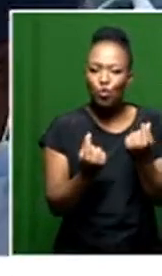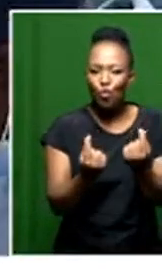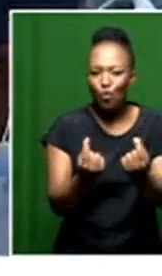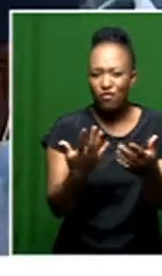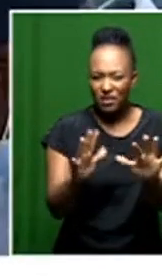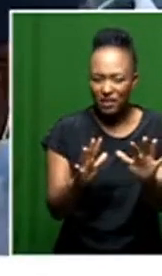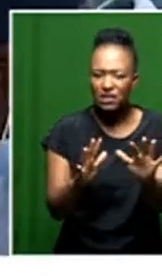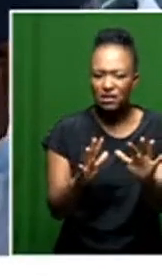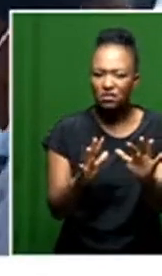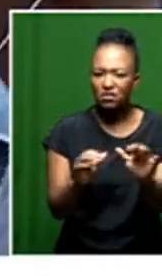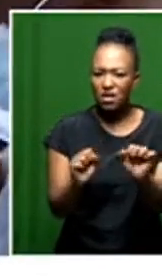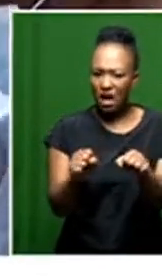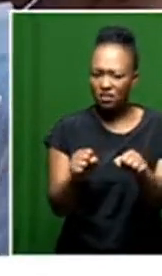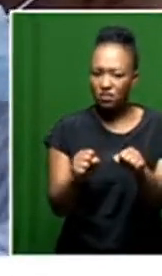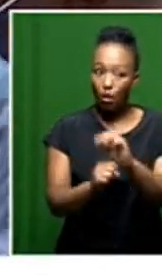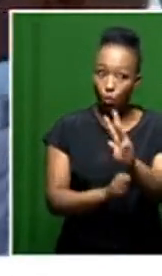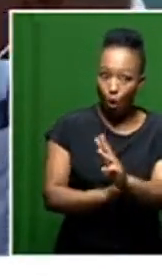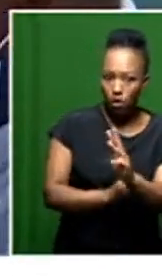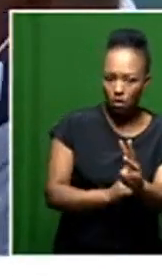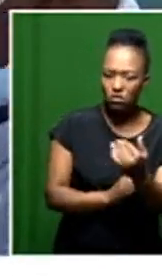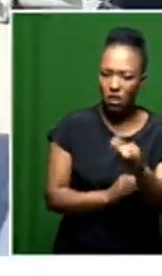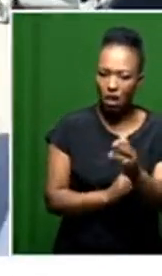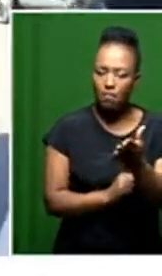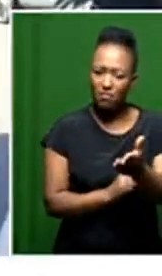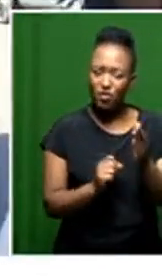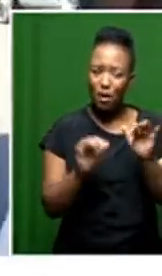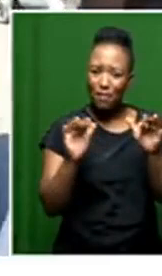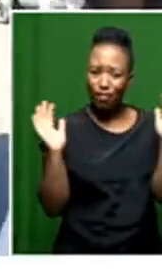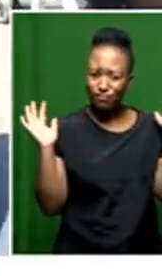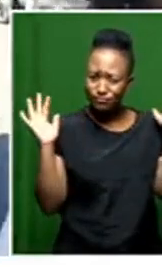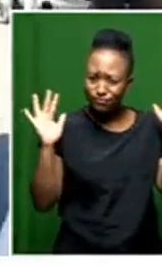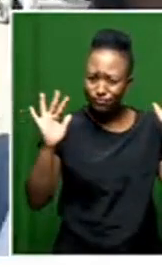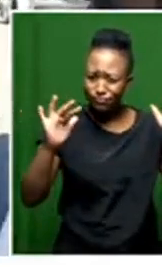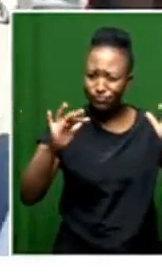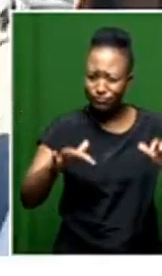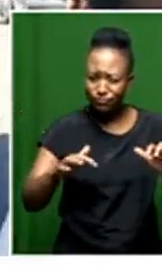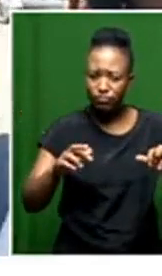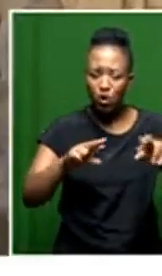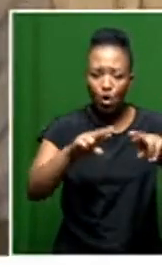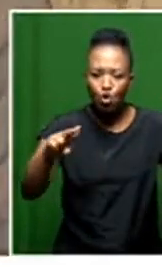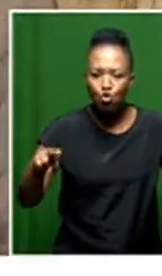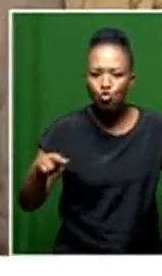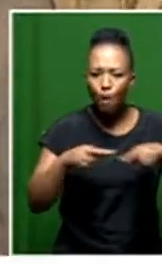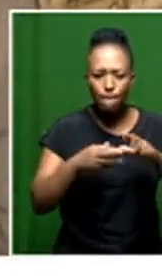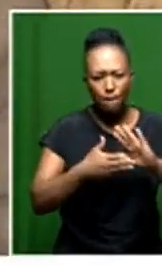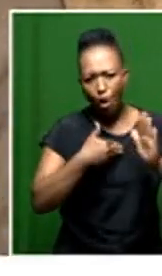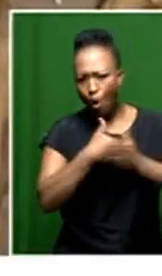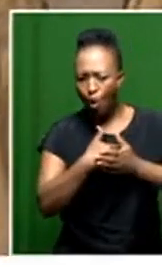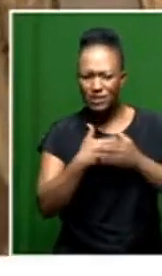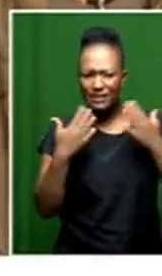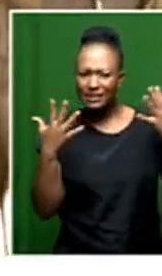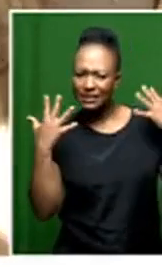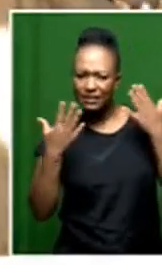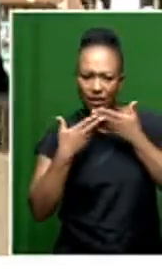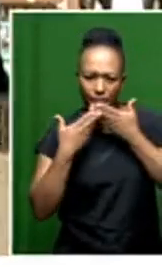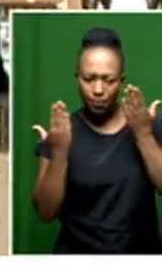the warning still remains that crowded places, closed congregations, less ventilated places, mask plays